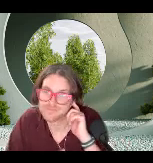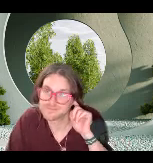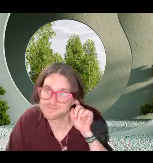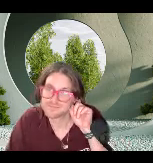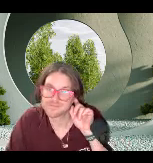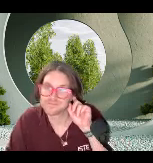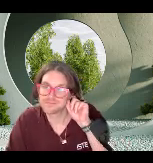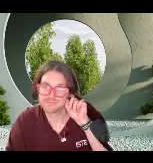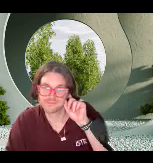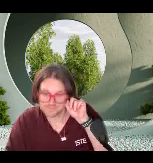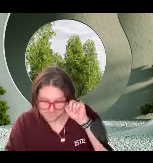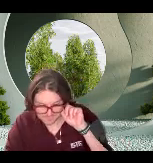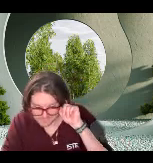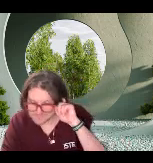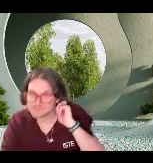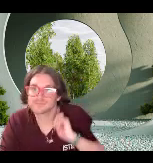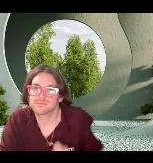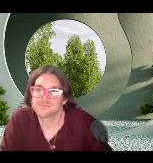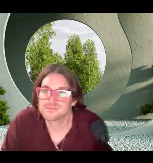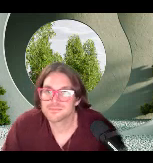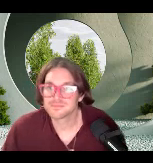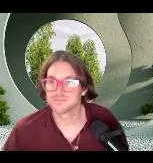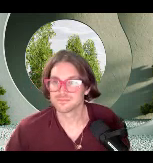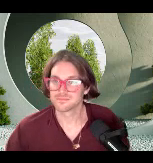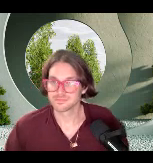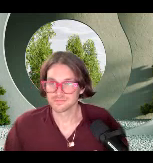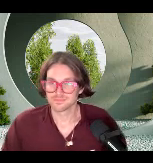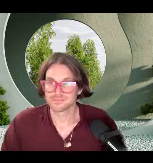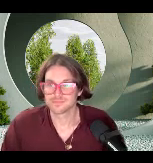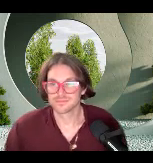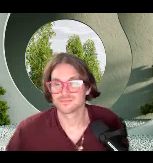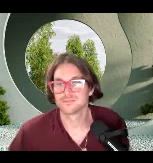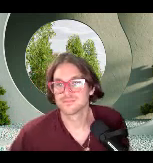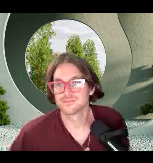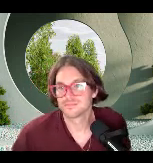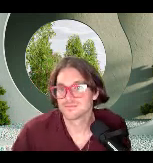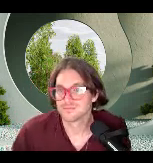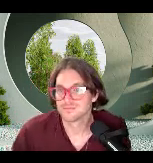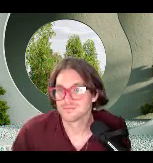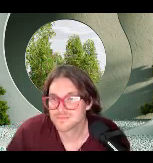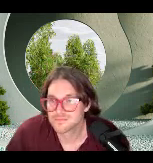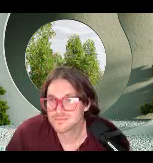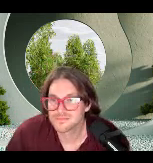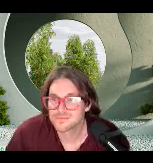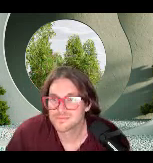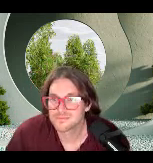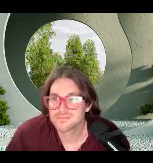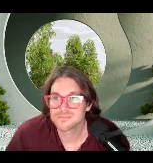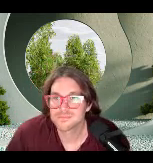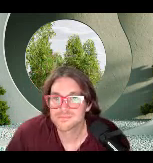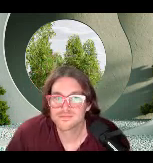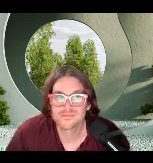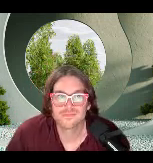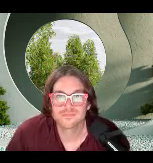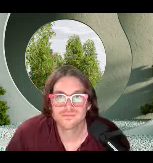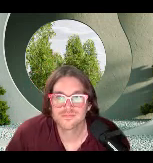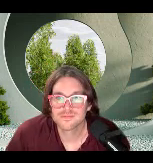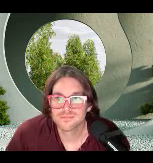the full URL there. This is how you would go about it. So we have it accessible for everyone that needs it.